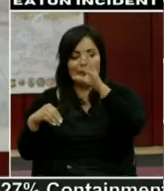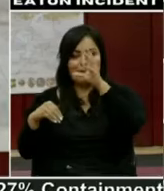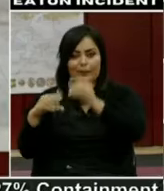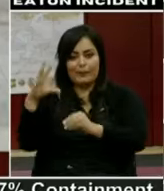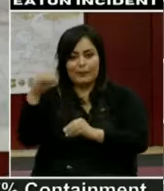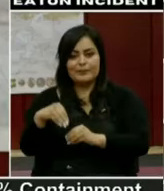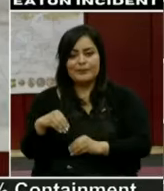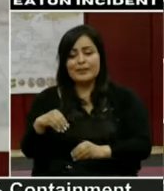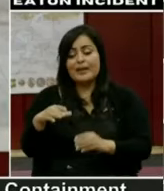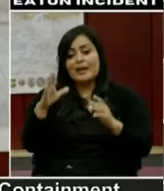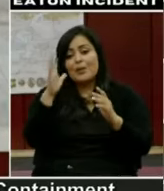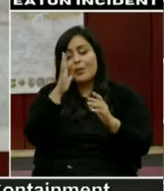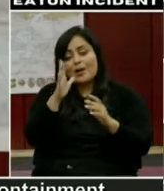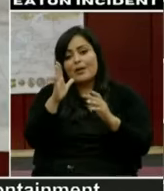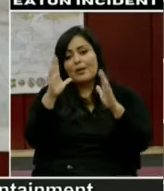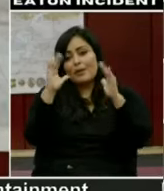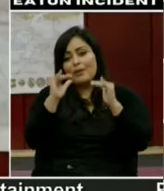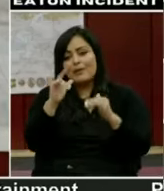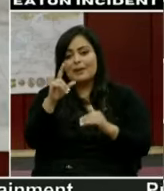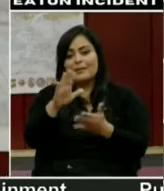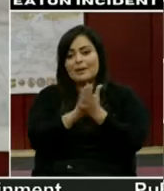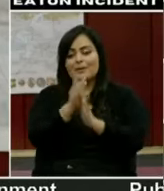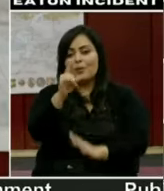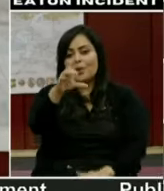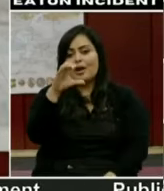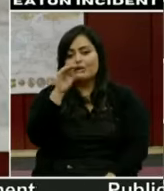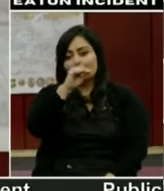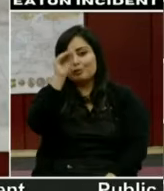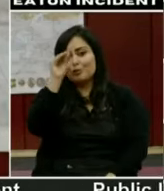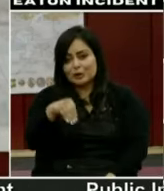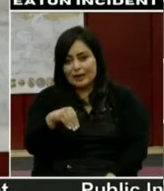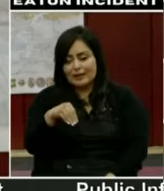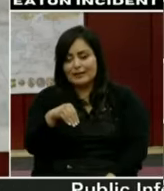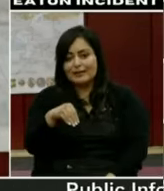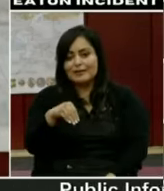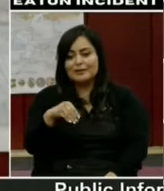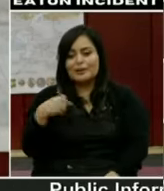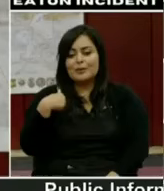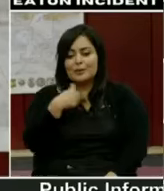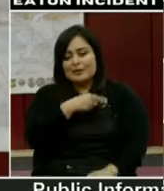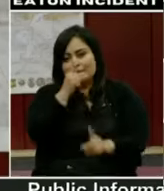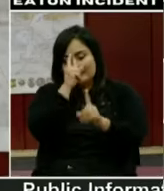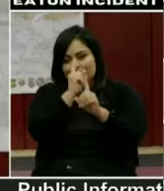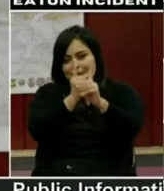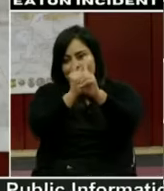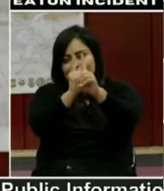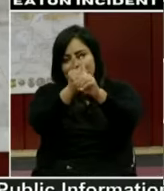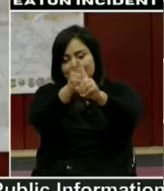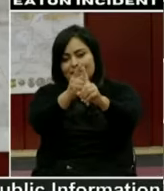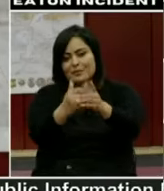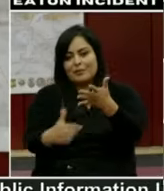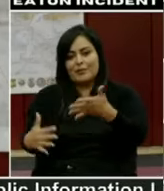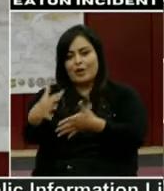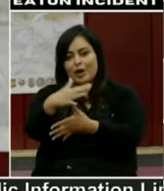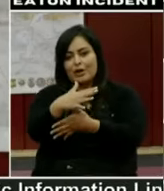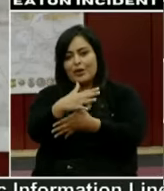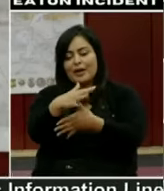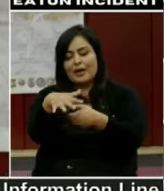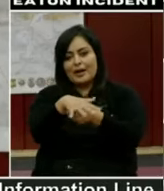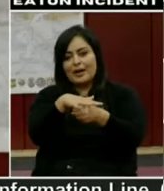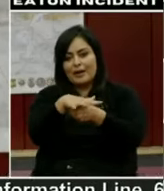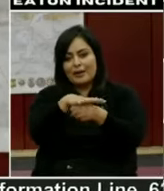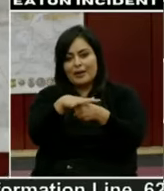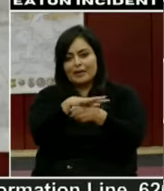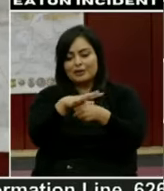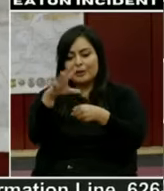will be 100% contained, and hopefully that's what we're working towards. So we're working on our priority areas to get those